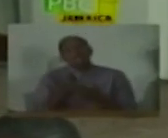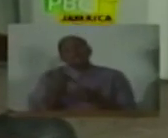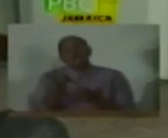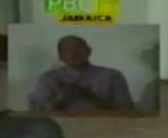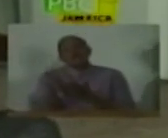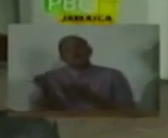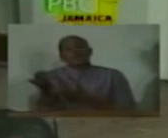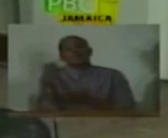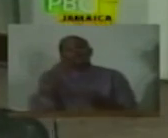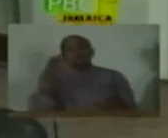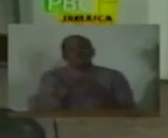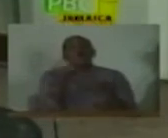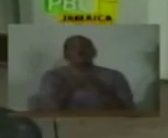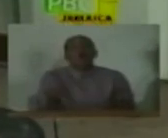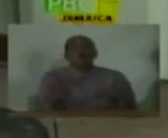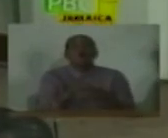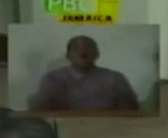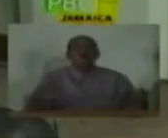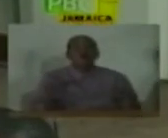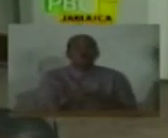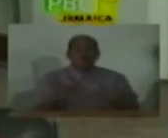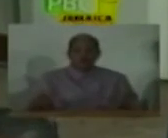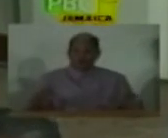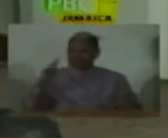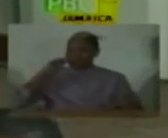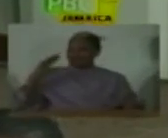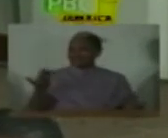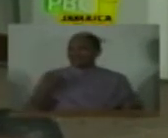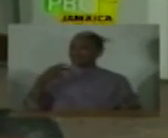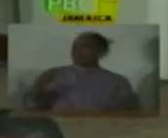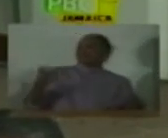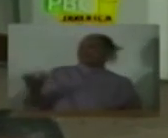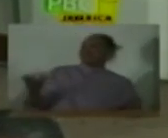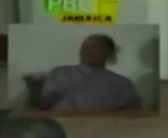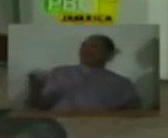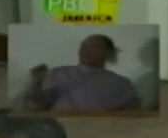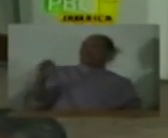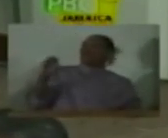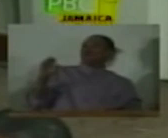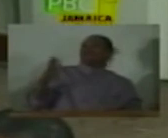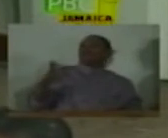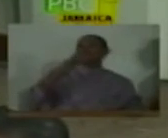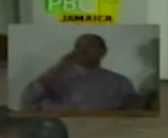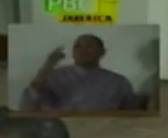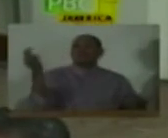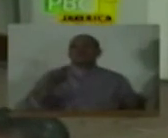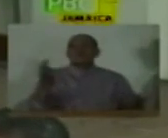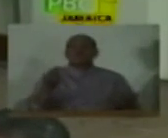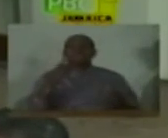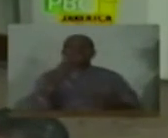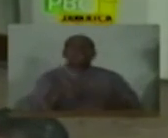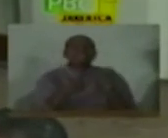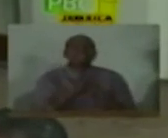say, boss, vote now. Quite frankly, it seems to us that is the state of emergency is being used as a